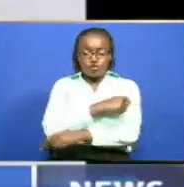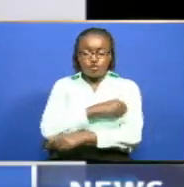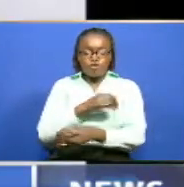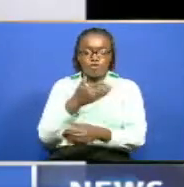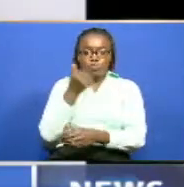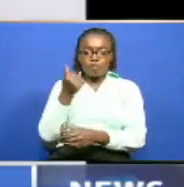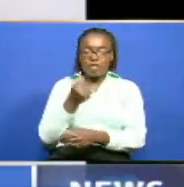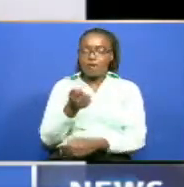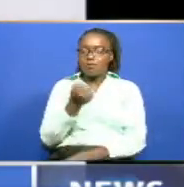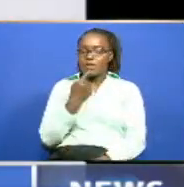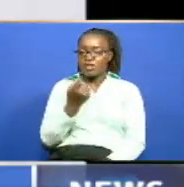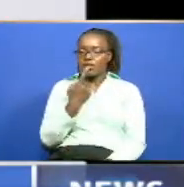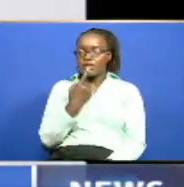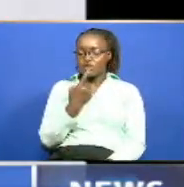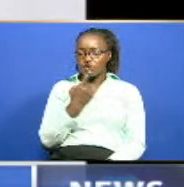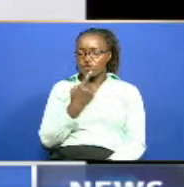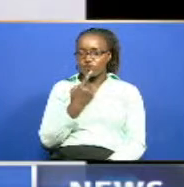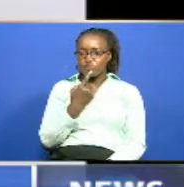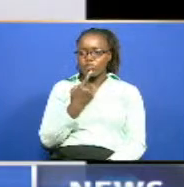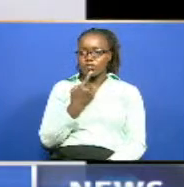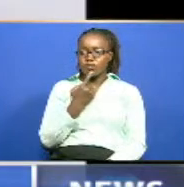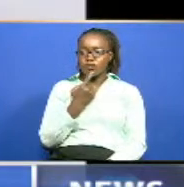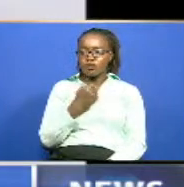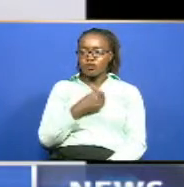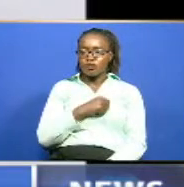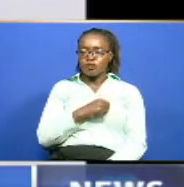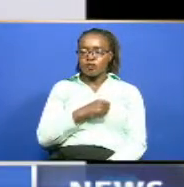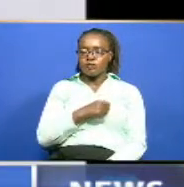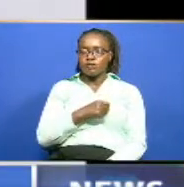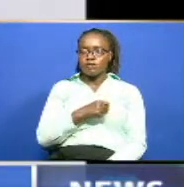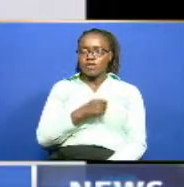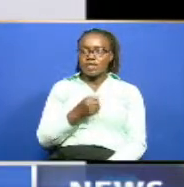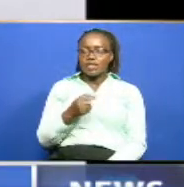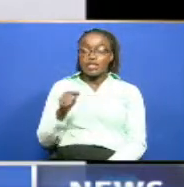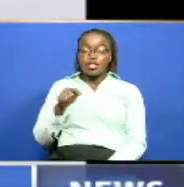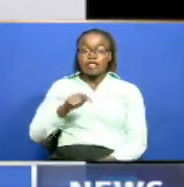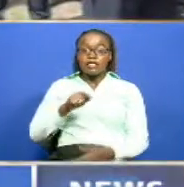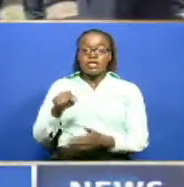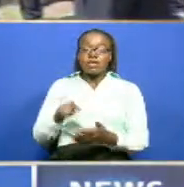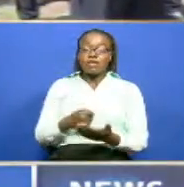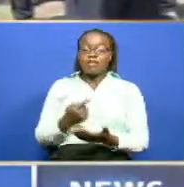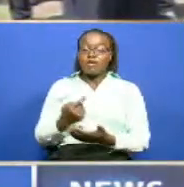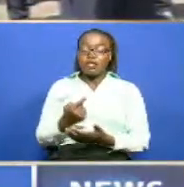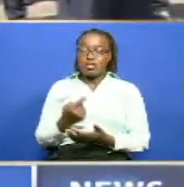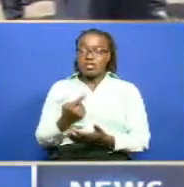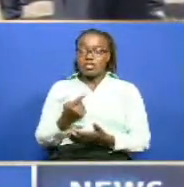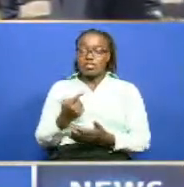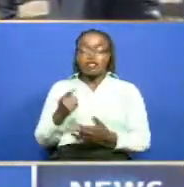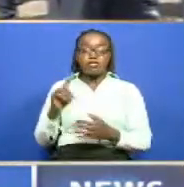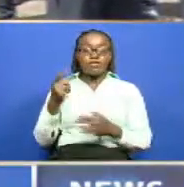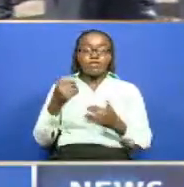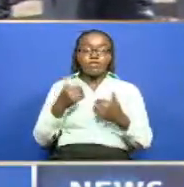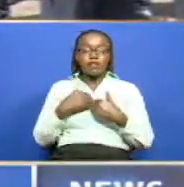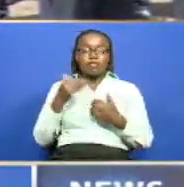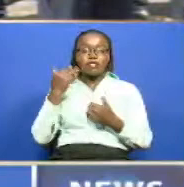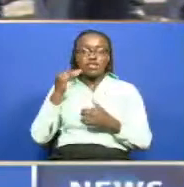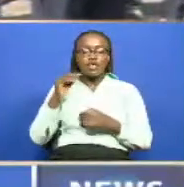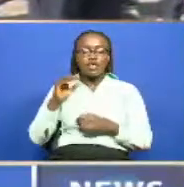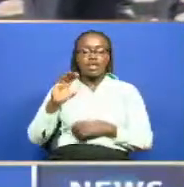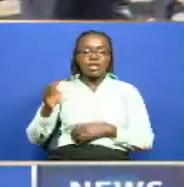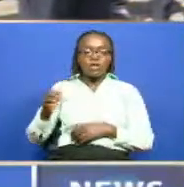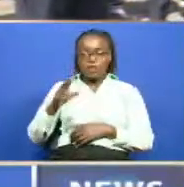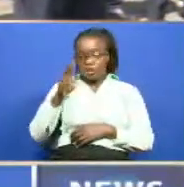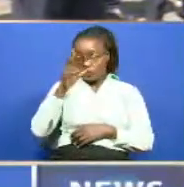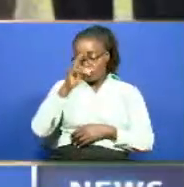better medical care. So this is the first one that we have. Finally, Siaya County Police Commander